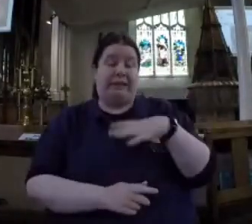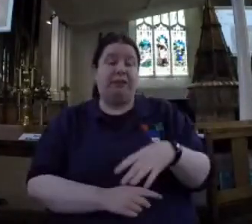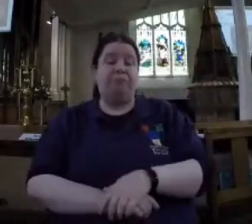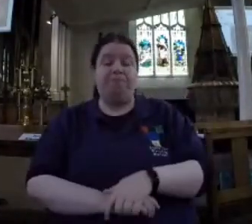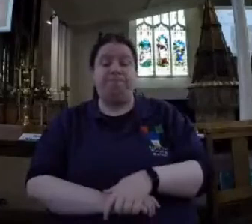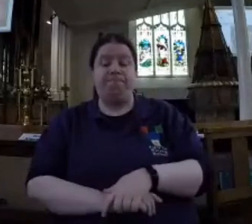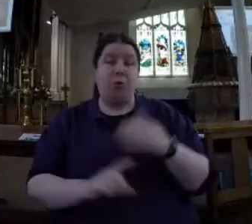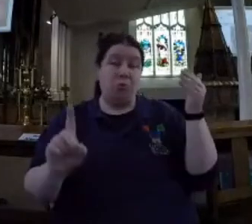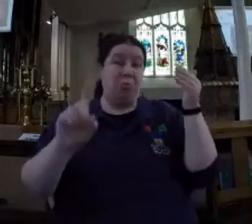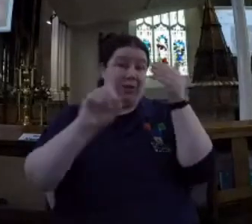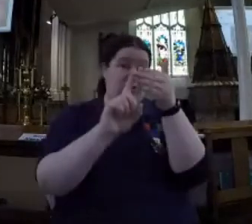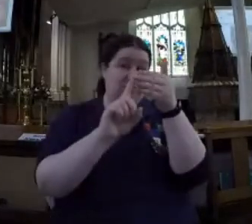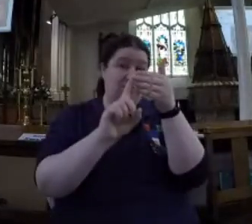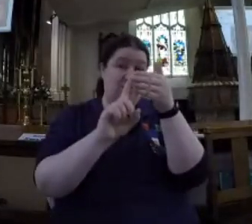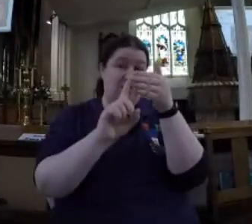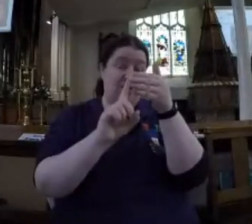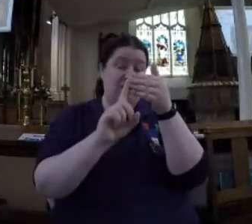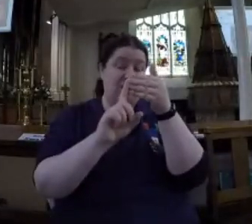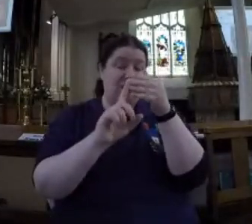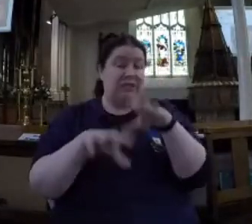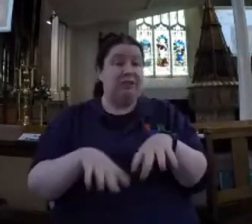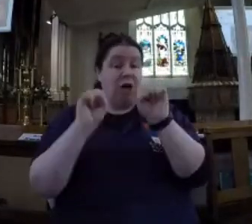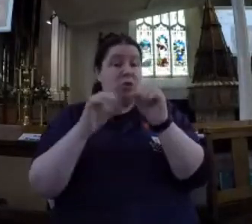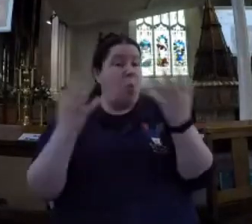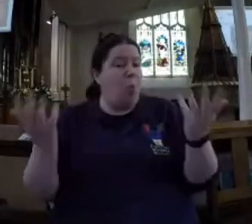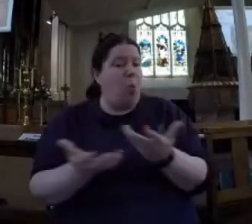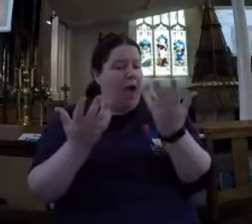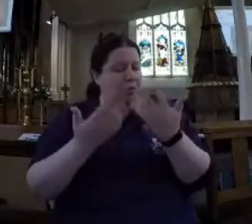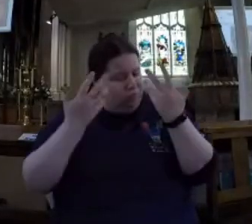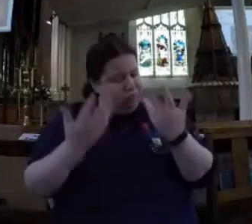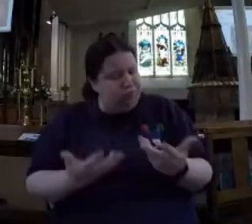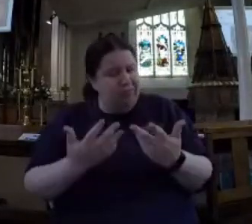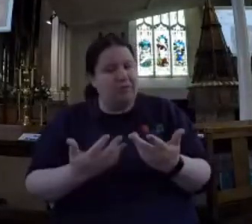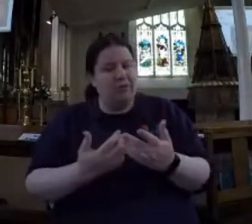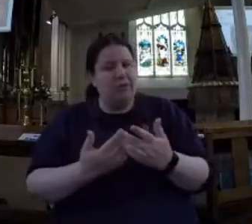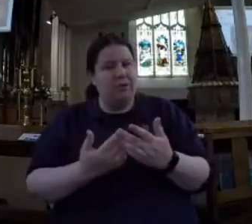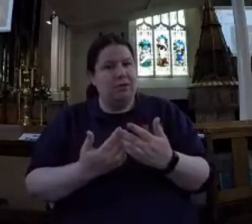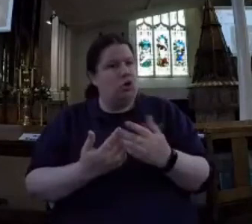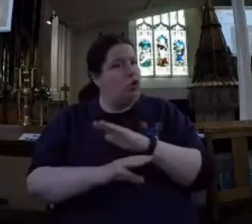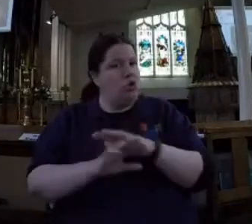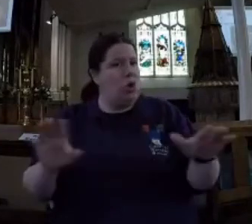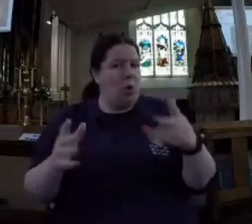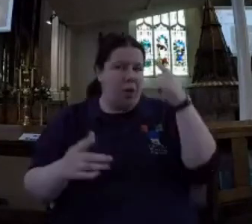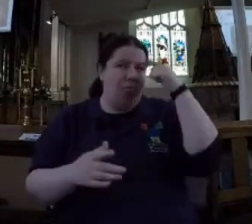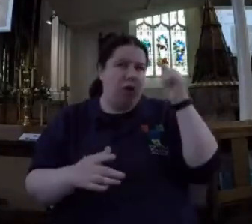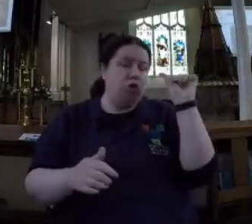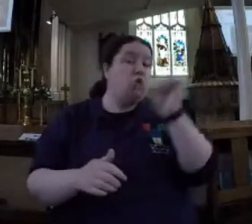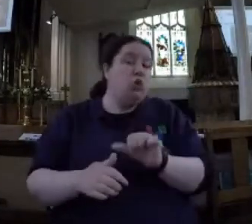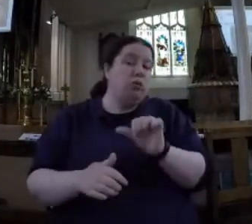Your mission starts with where you are, not where you think you should be.